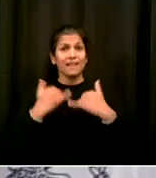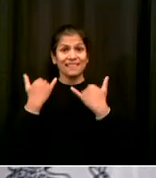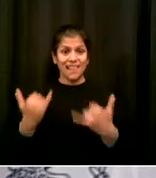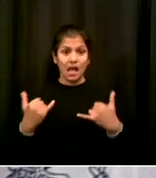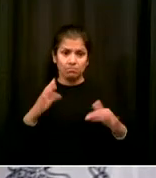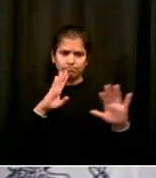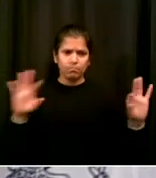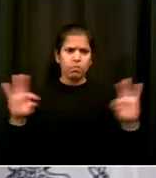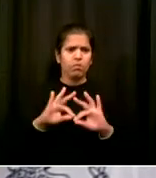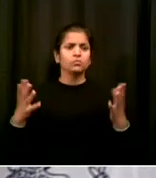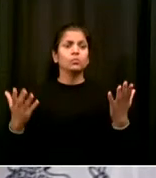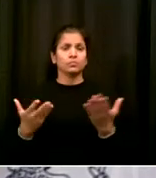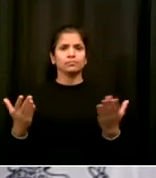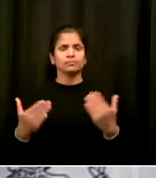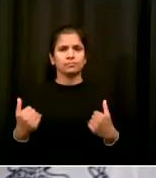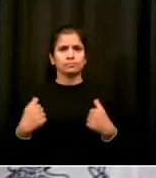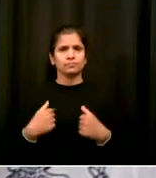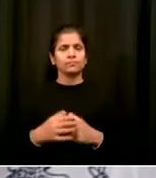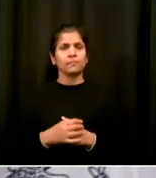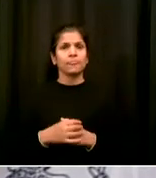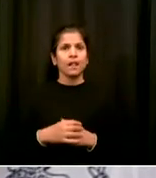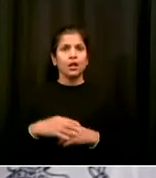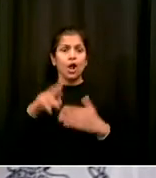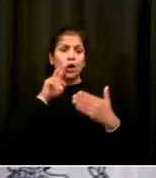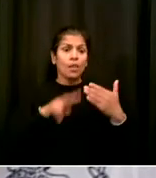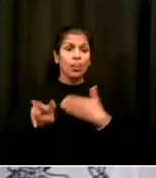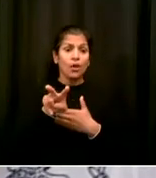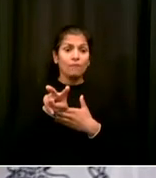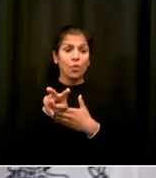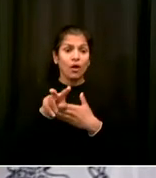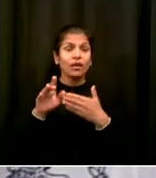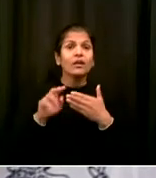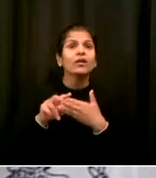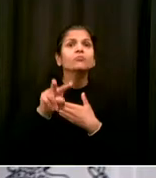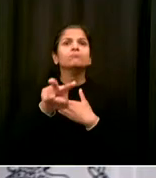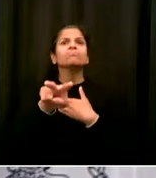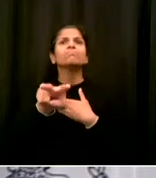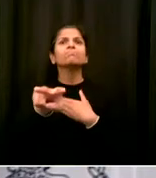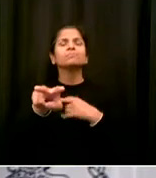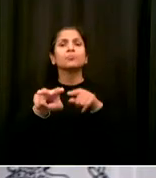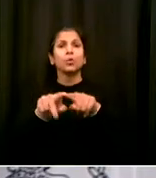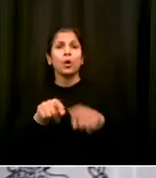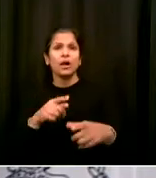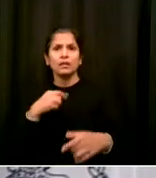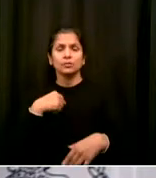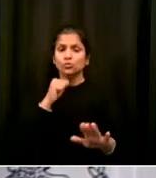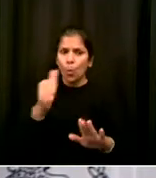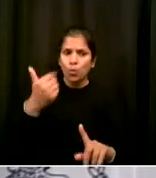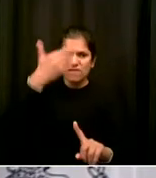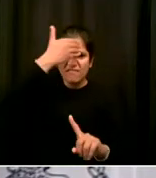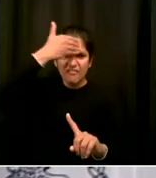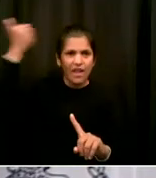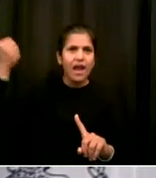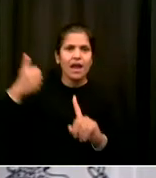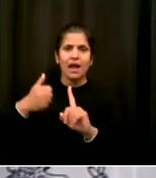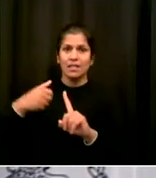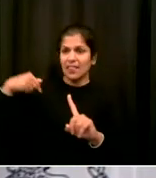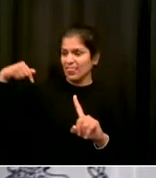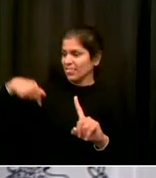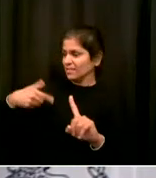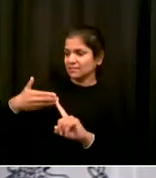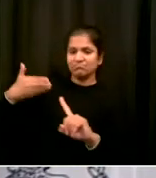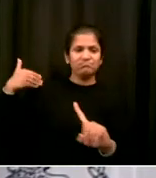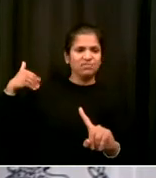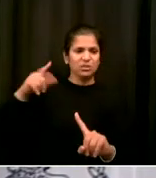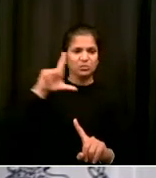remembrance. It's important that we have a day going forward in the future of the city to always remember what happened in 2020,